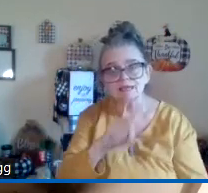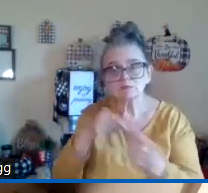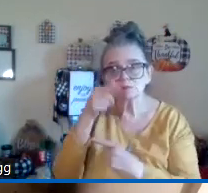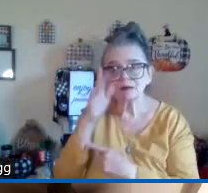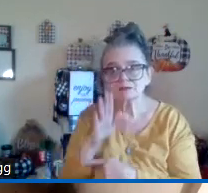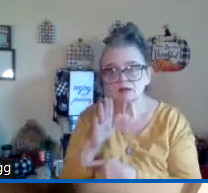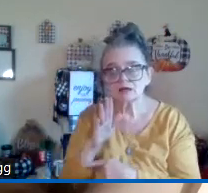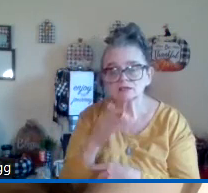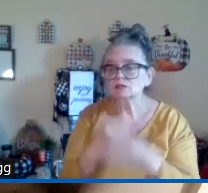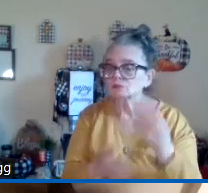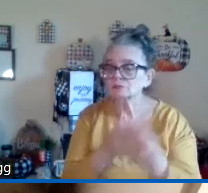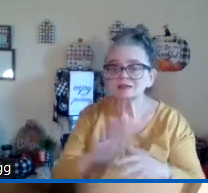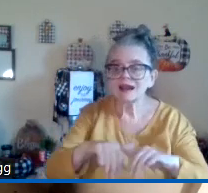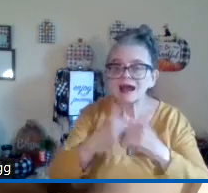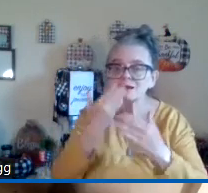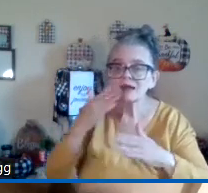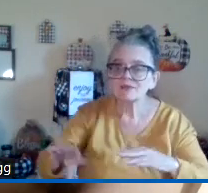punishing them, or,